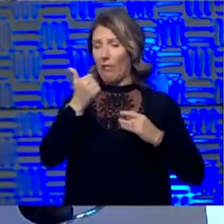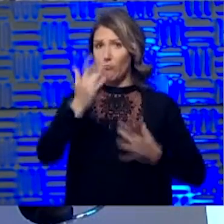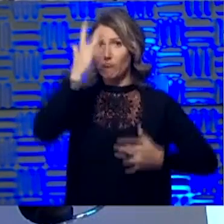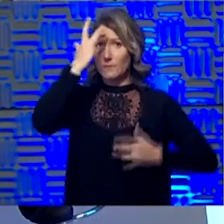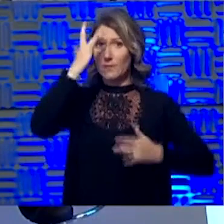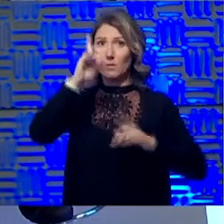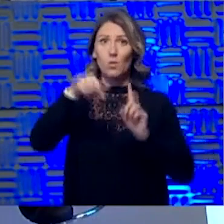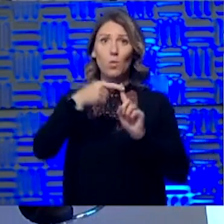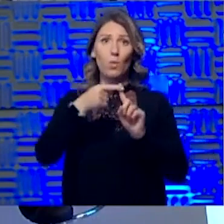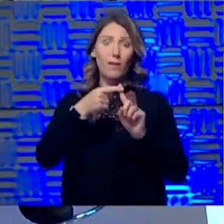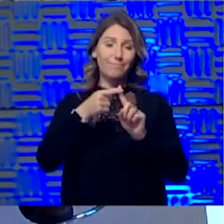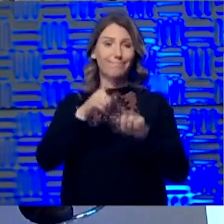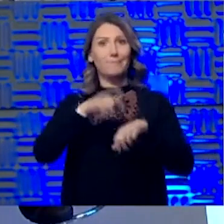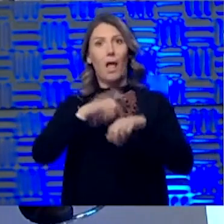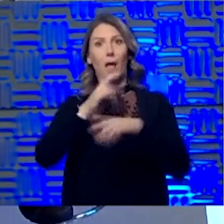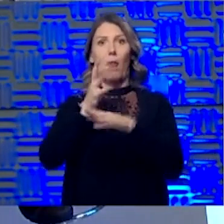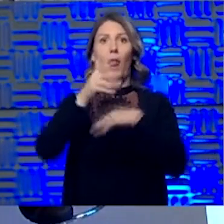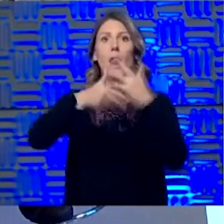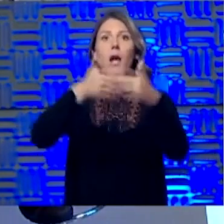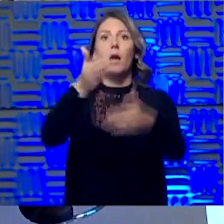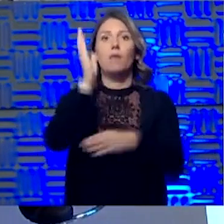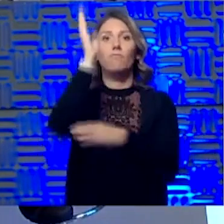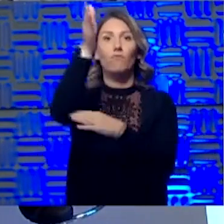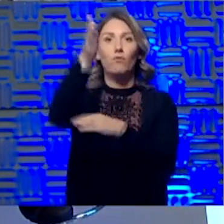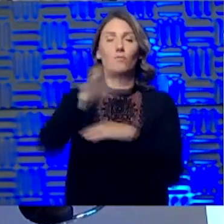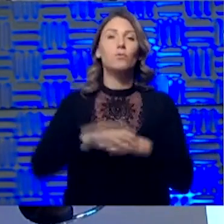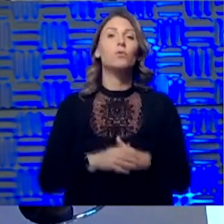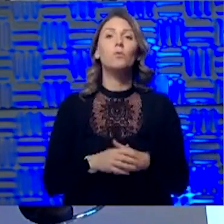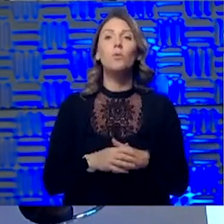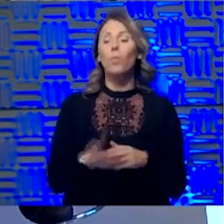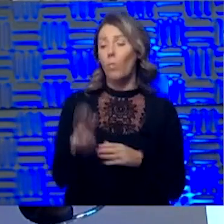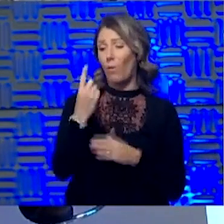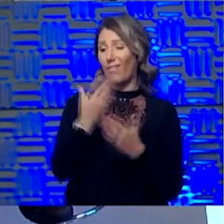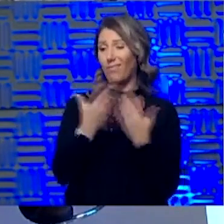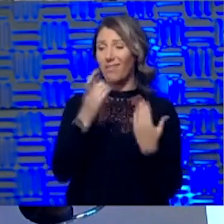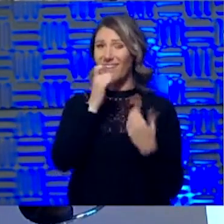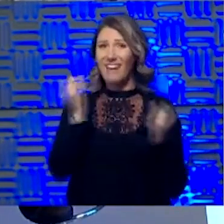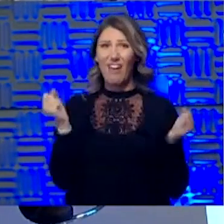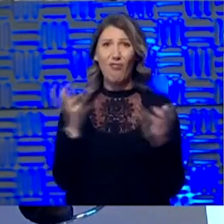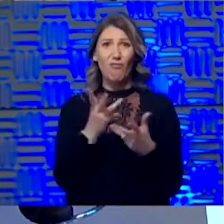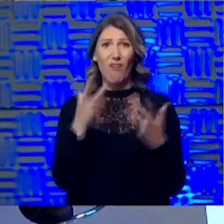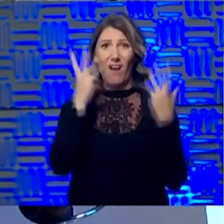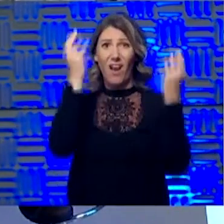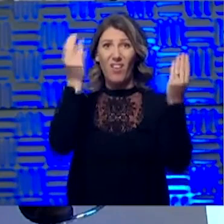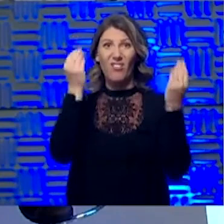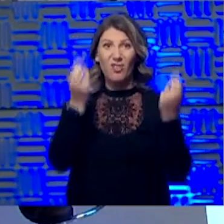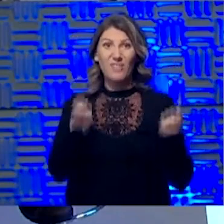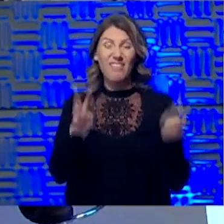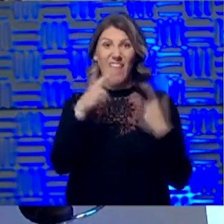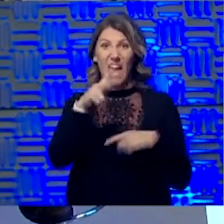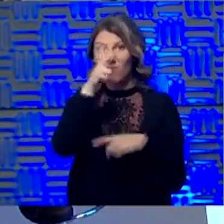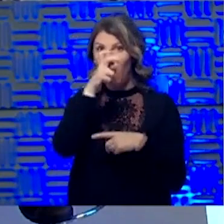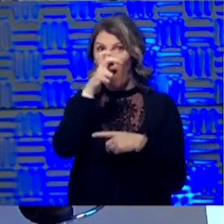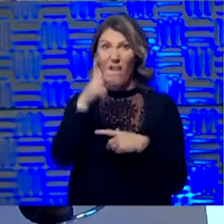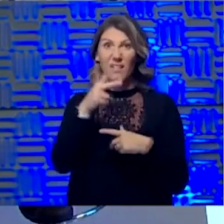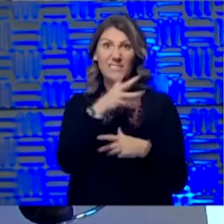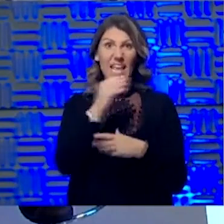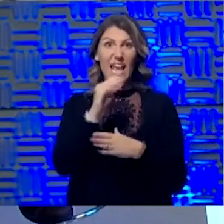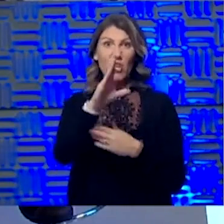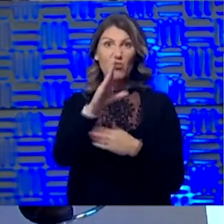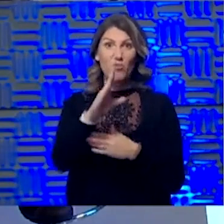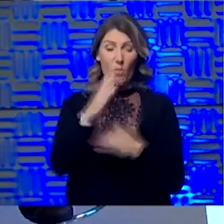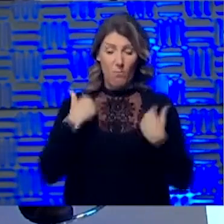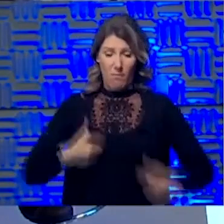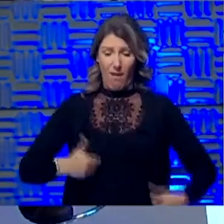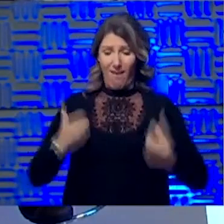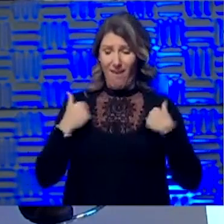an interesting question, Yeah. but one I don't think we have to be too afraid about because there's still a lot of bugs out there, and your body is loaded with bugs. So